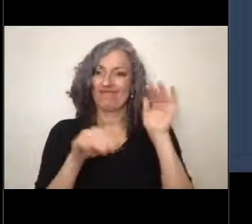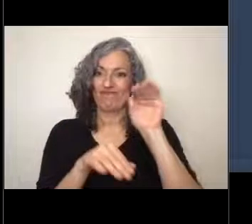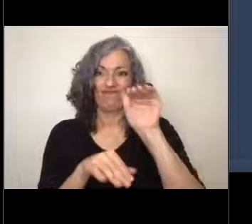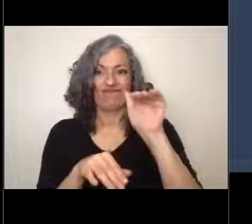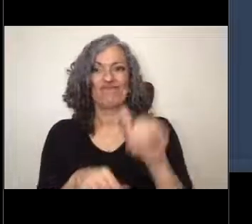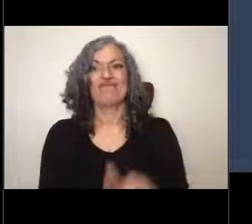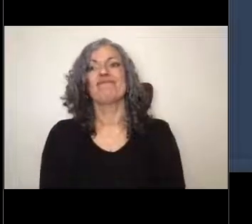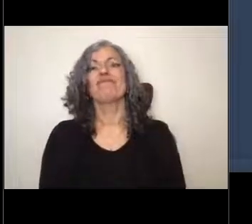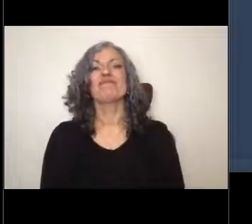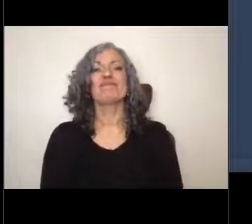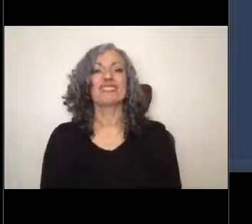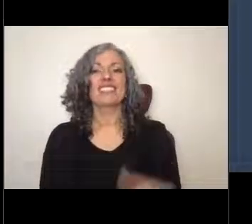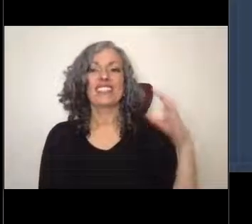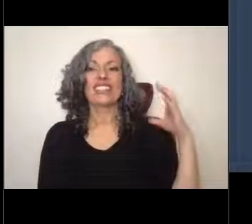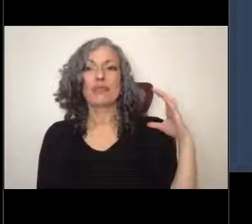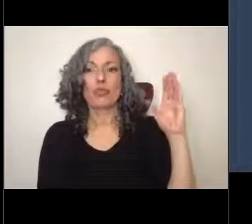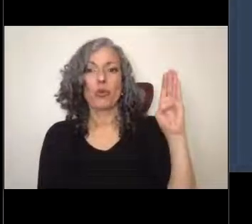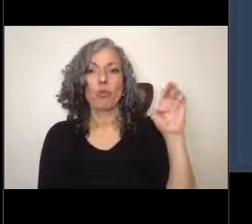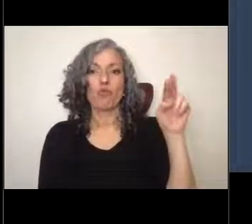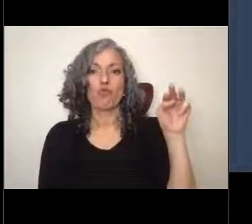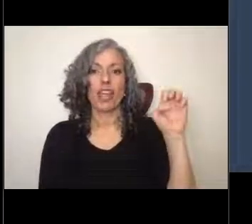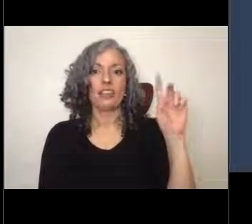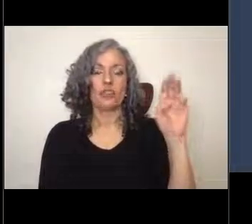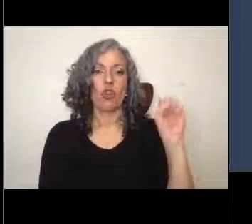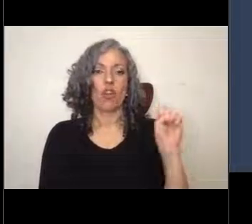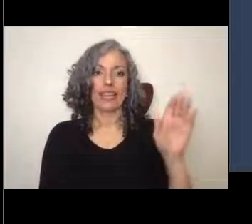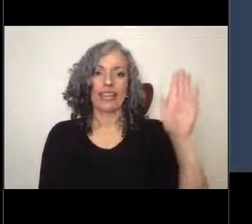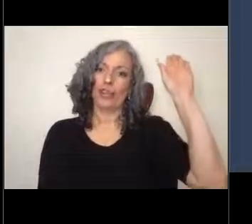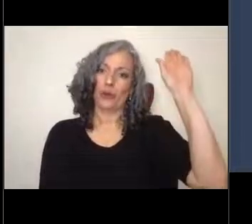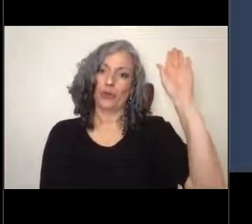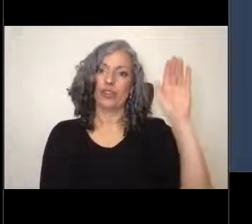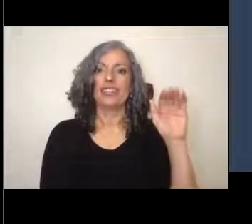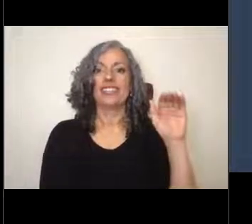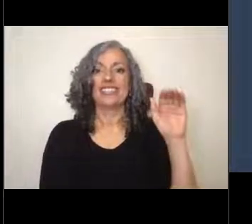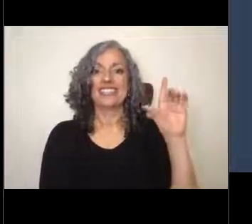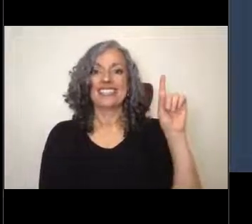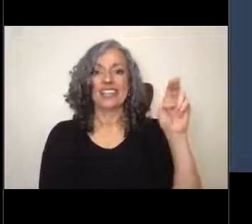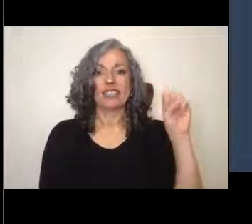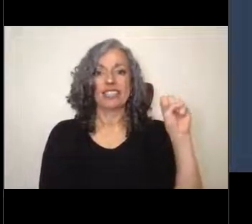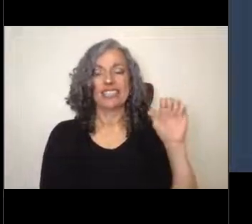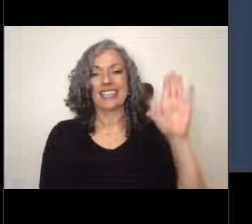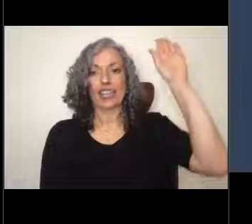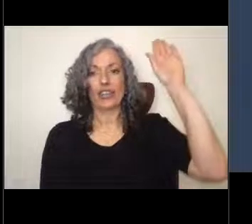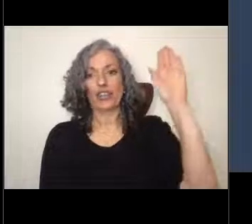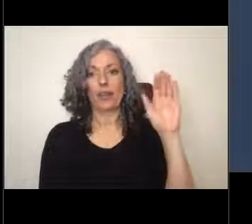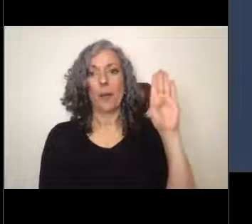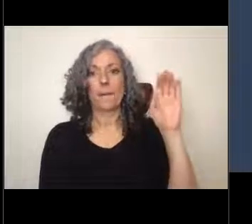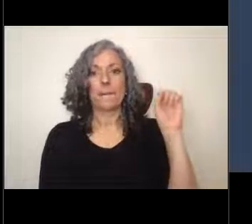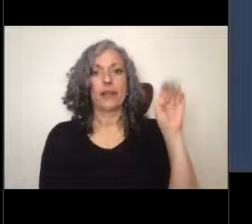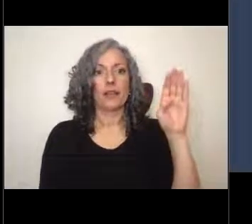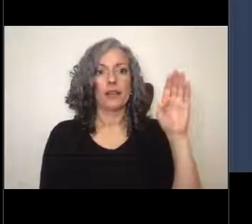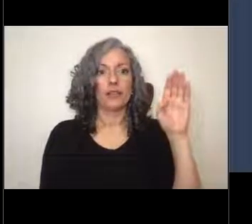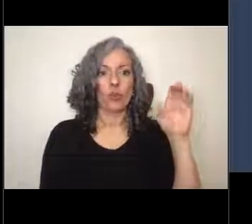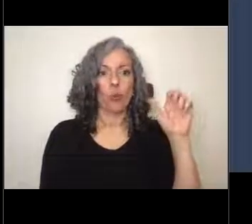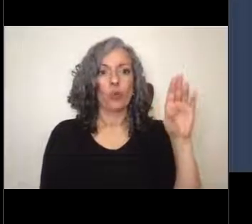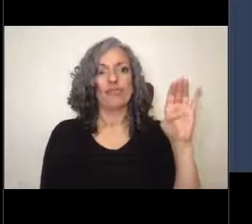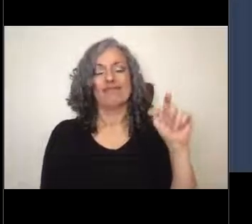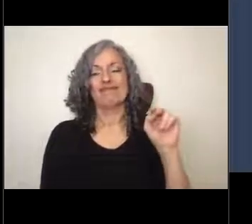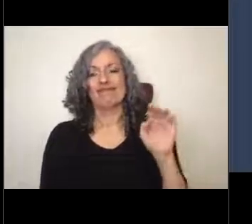Commissioner Bradshaw. Here. Commissioner Davis. Here. Commissioner Falcone. Here. Commissioner Grisby.